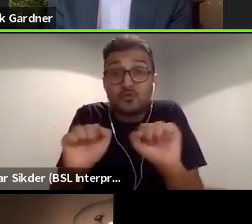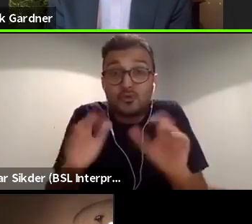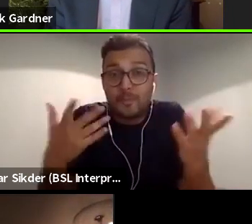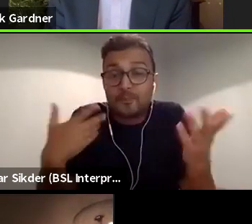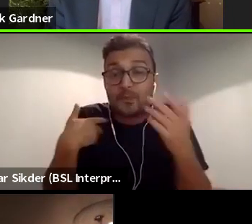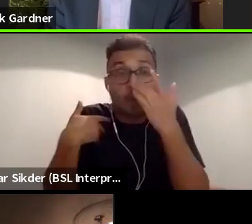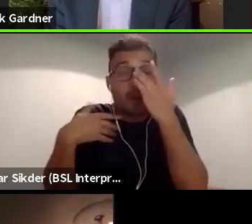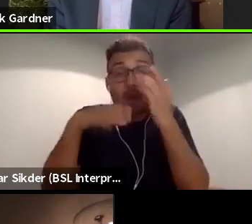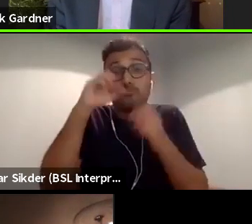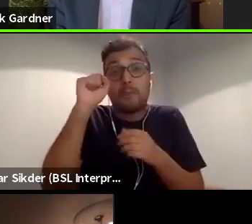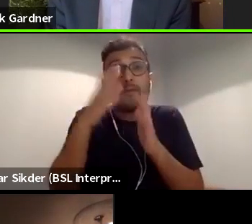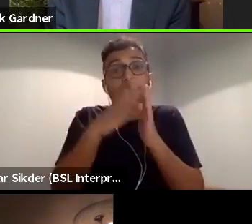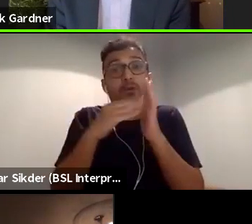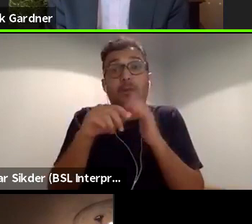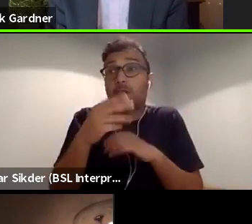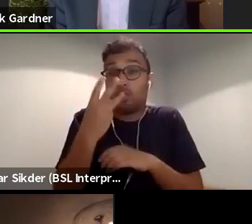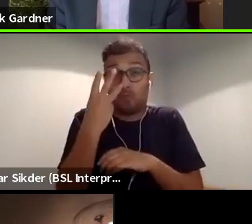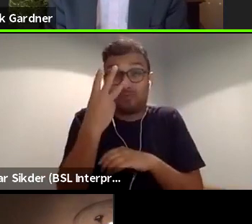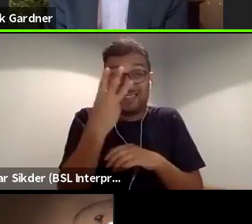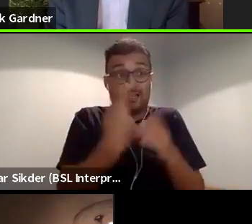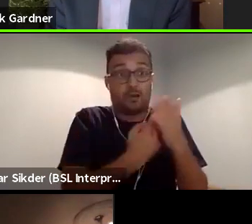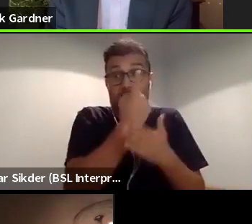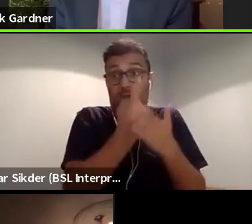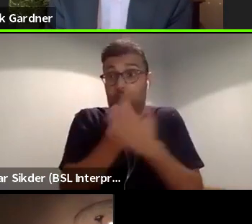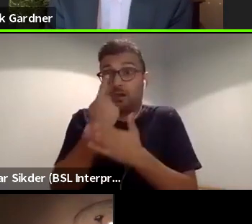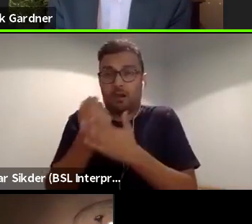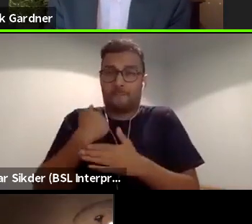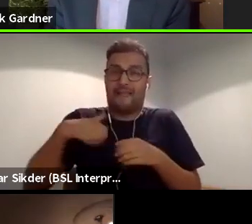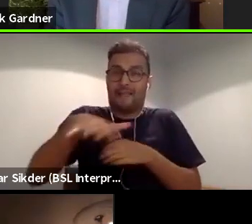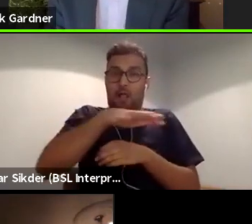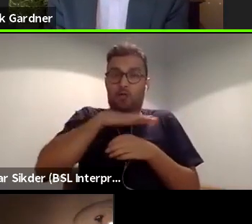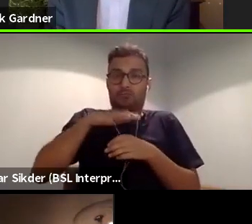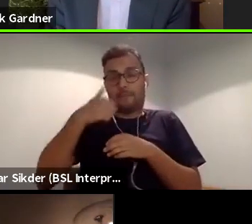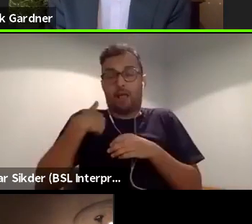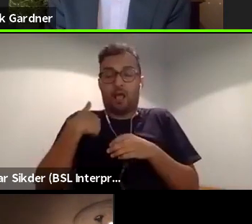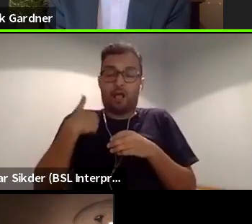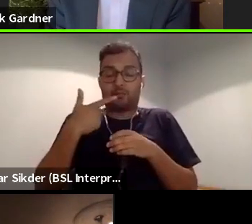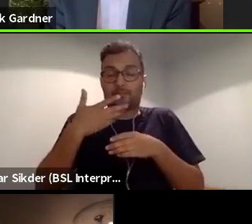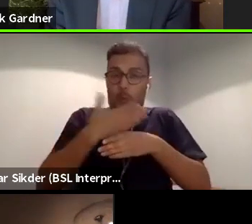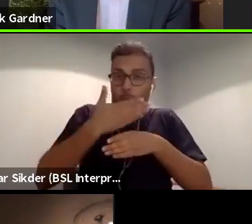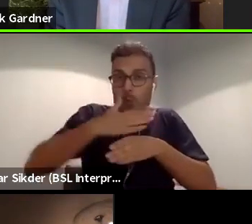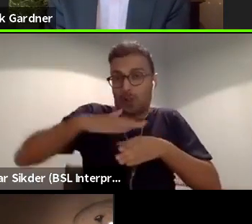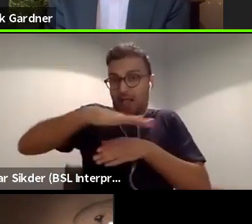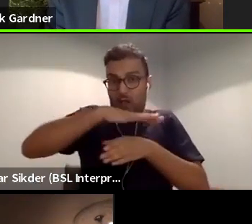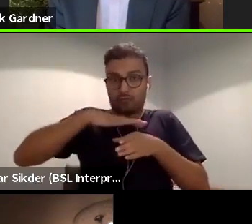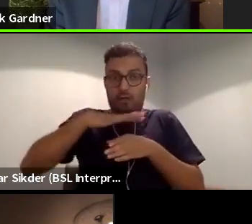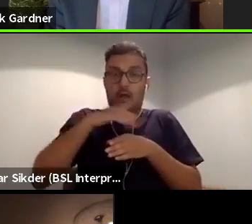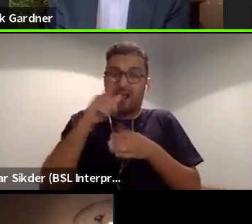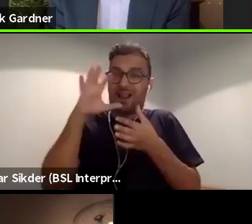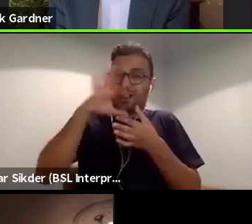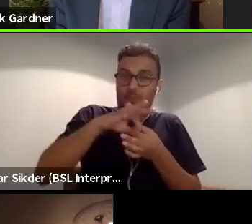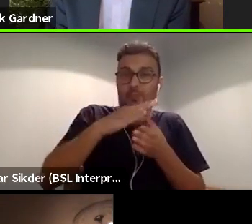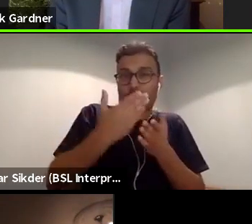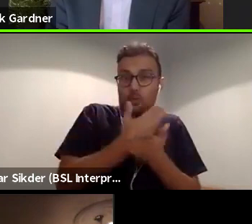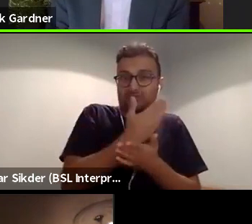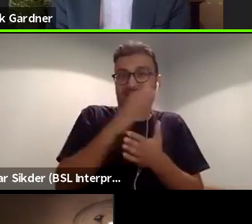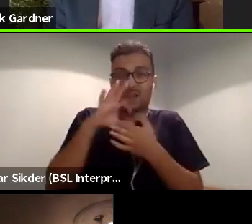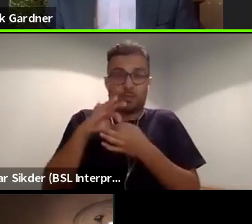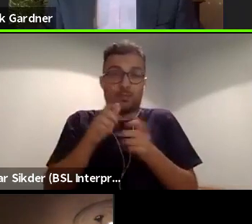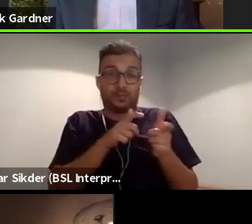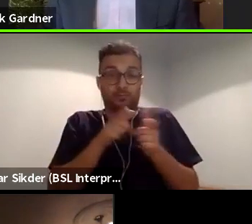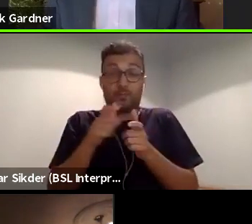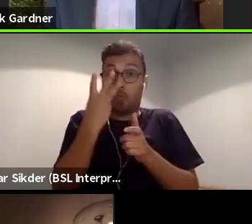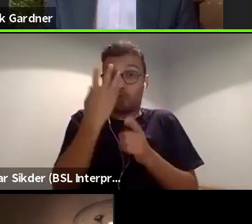where things on my patch in terms of security, terrorism had happened, and where the